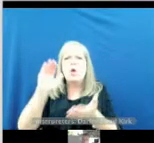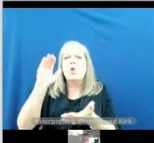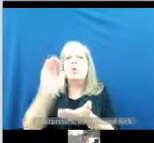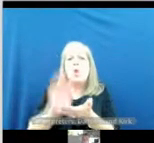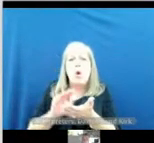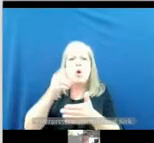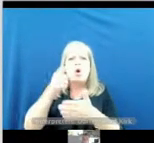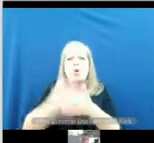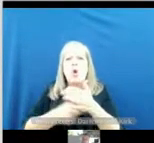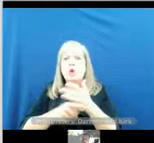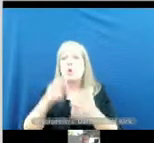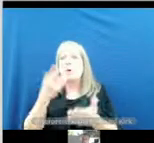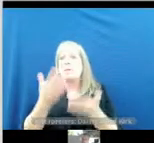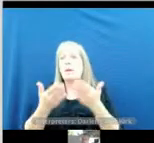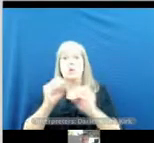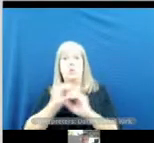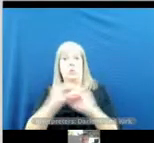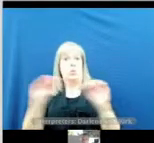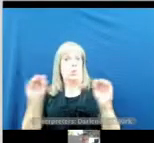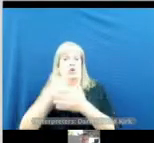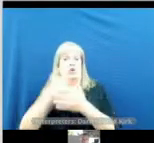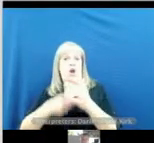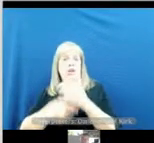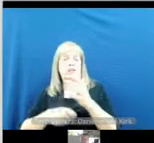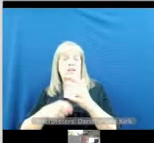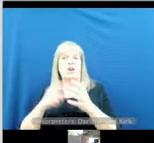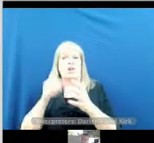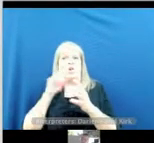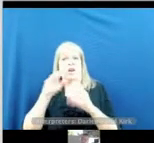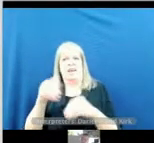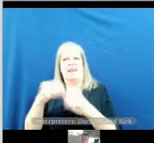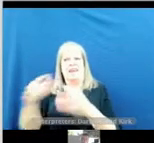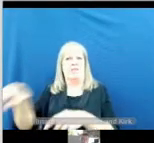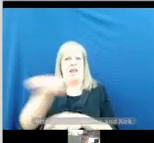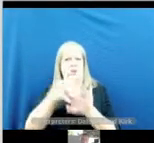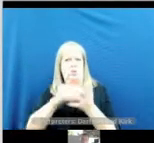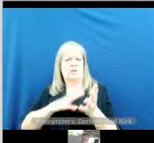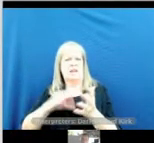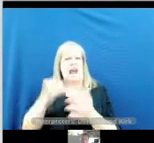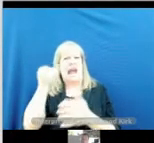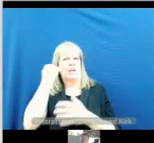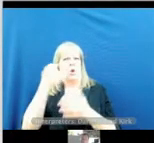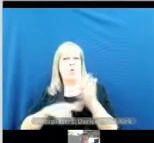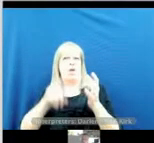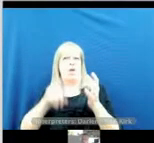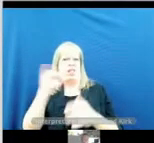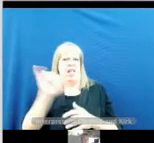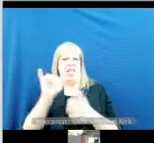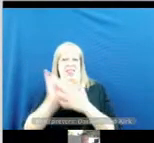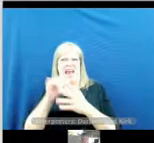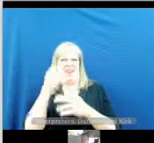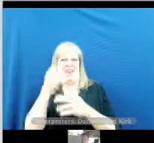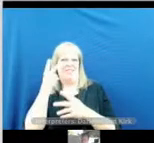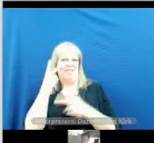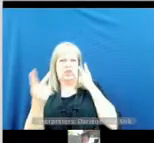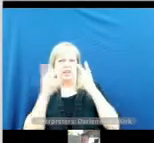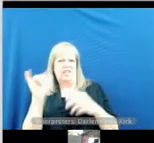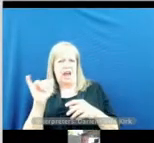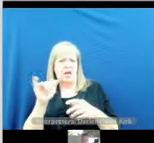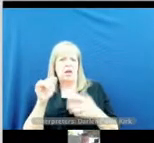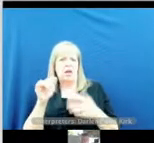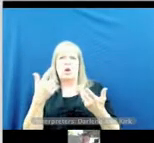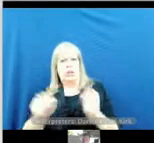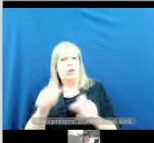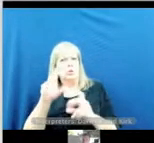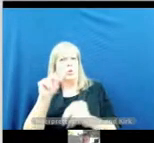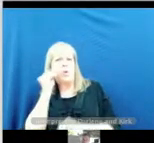vision. So you want to think about what sort of supplies you have at home, because you can buy a fancy kit that's